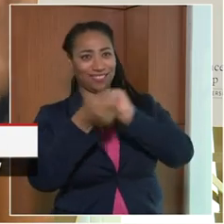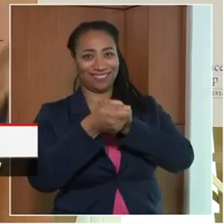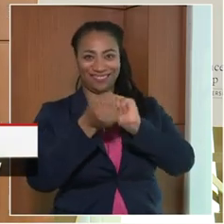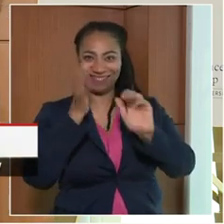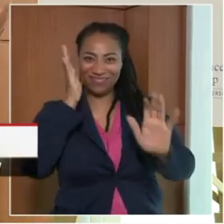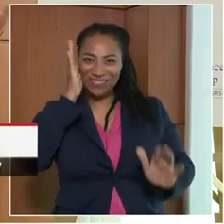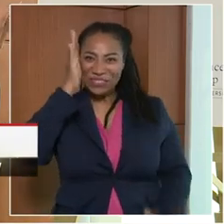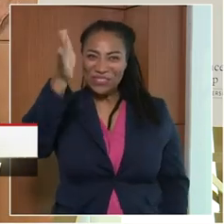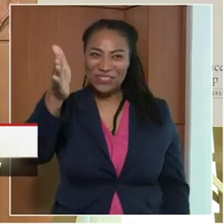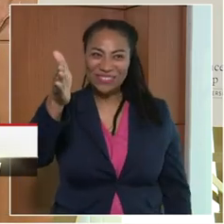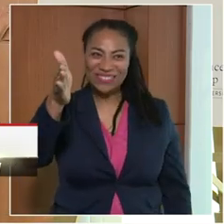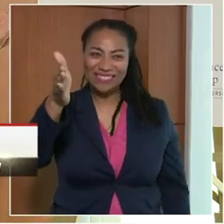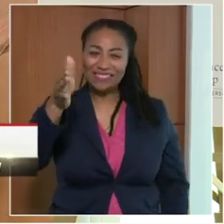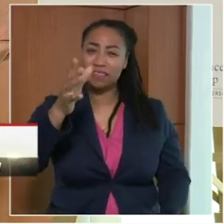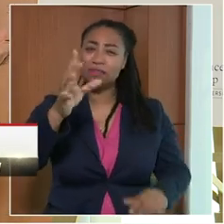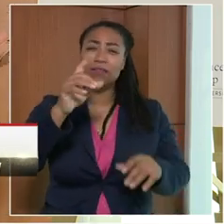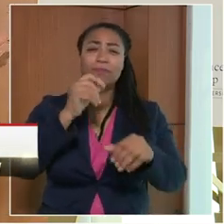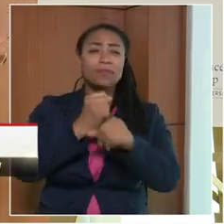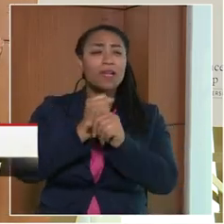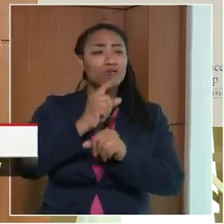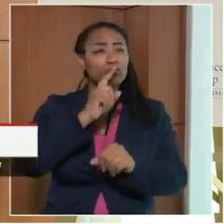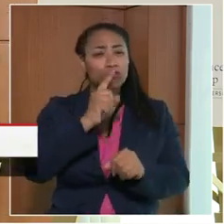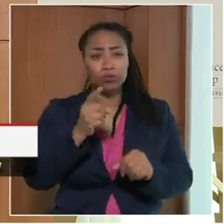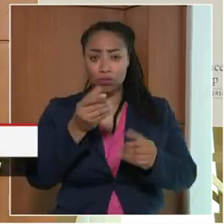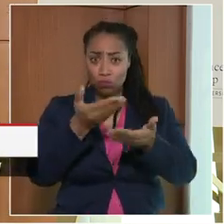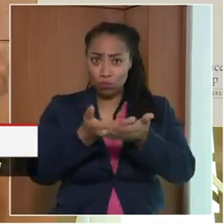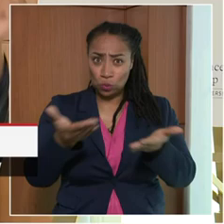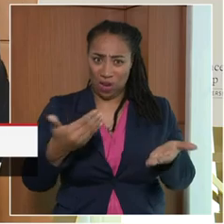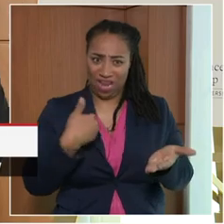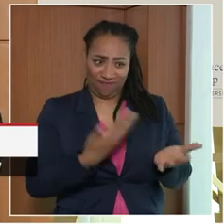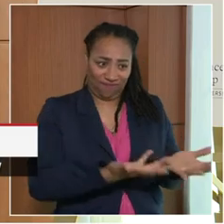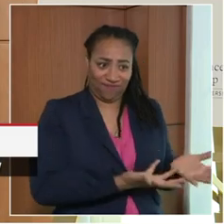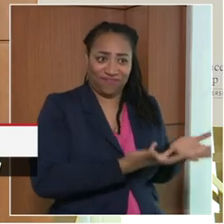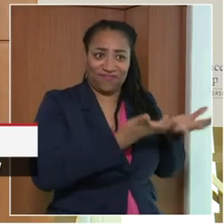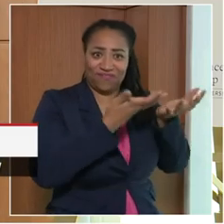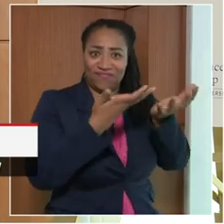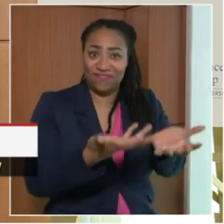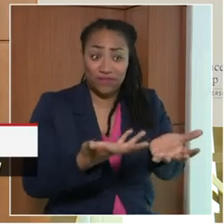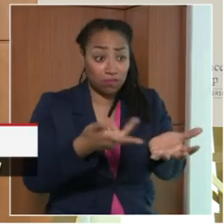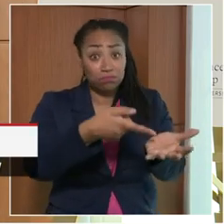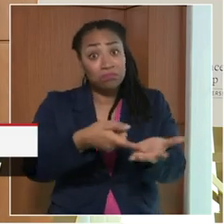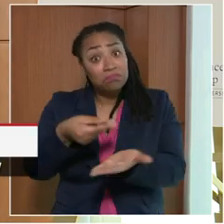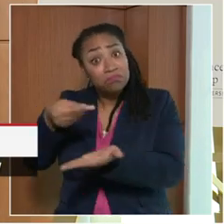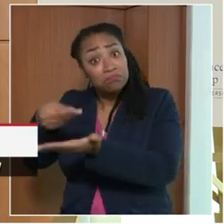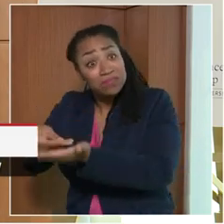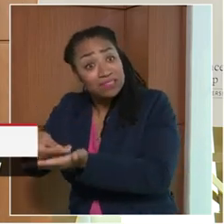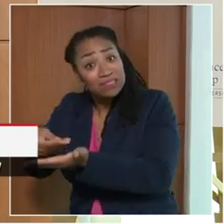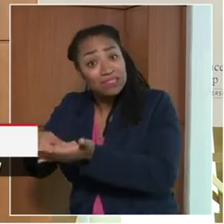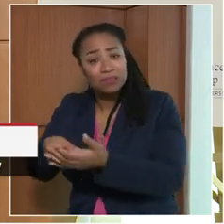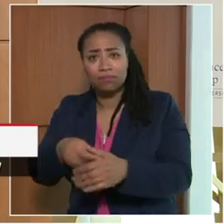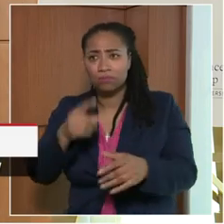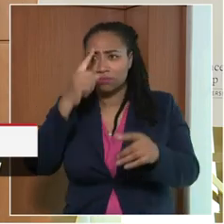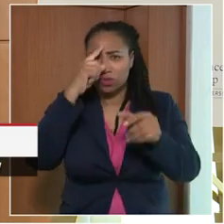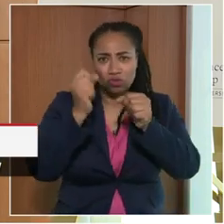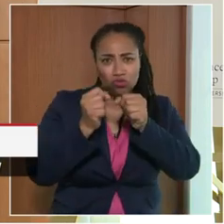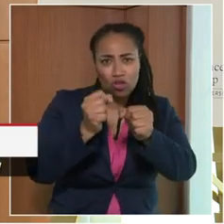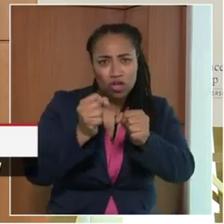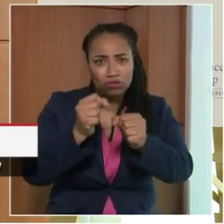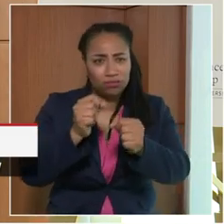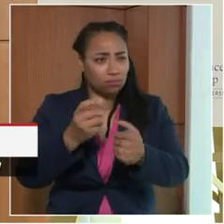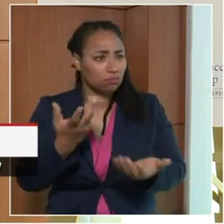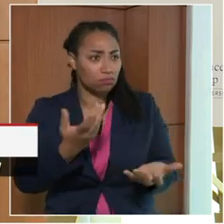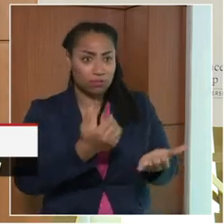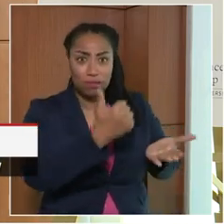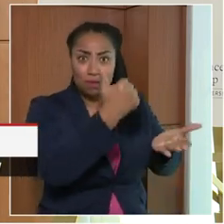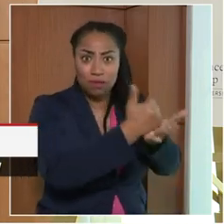taking all of the resources that the people trust us with, being strategic with them, and helping the